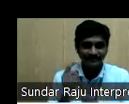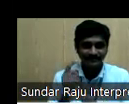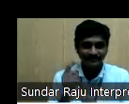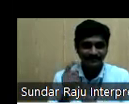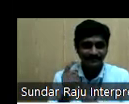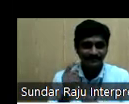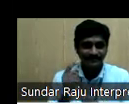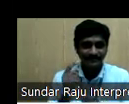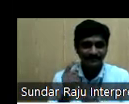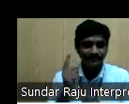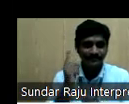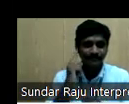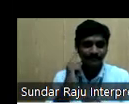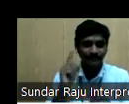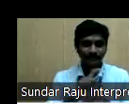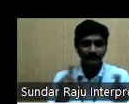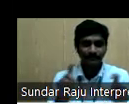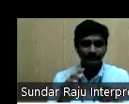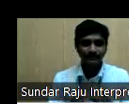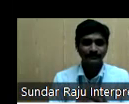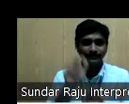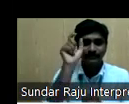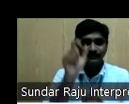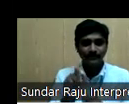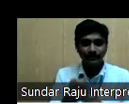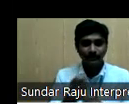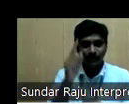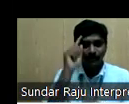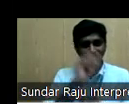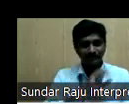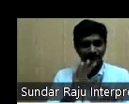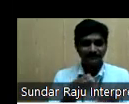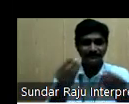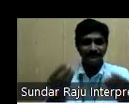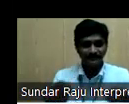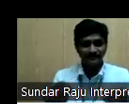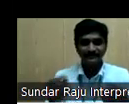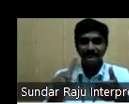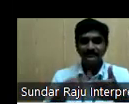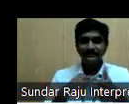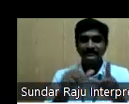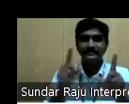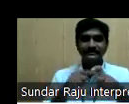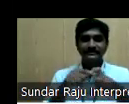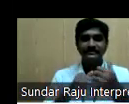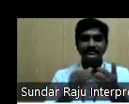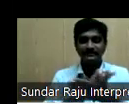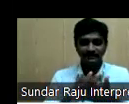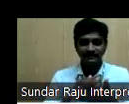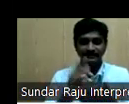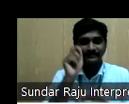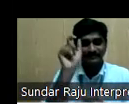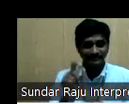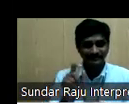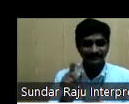extend a formal invitation to Mr. Jayesh Ranjan for a keynote address. Thank you. So, my pleasure to invite